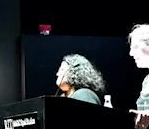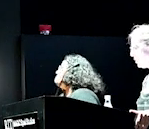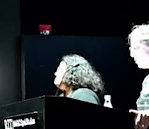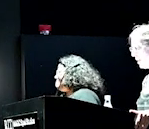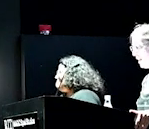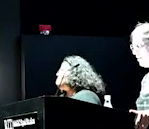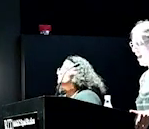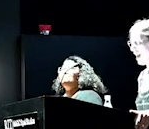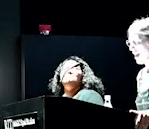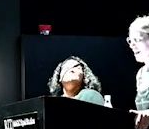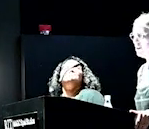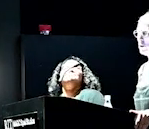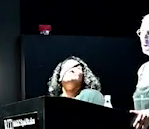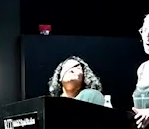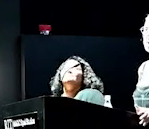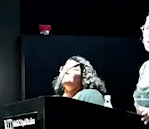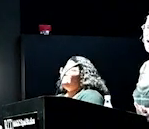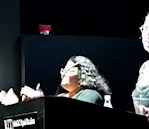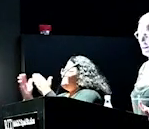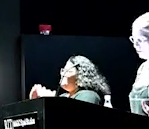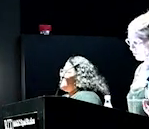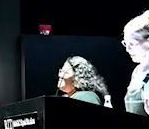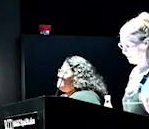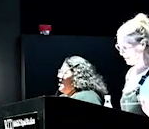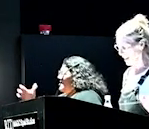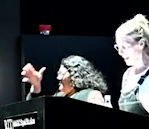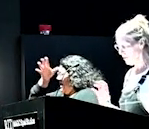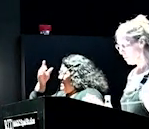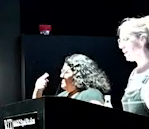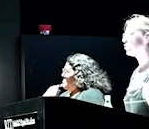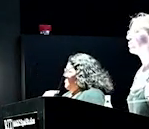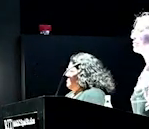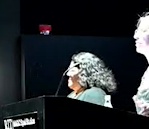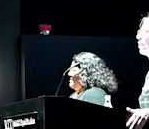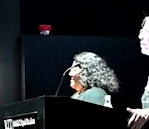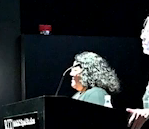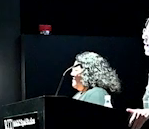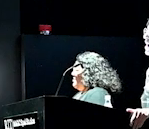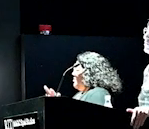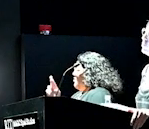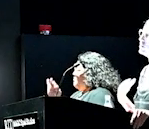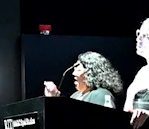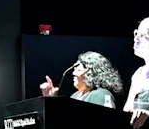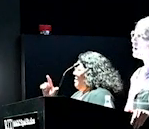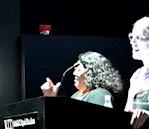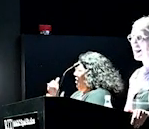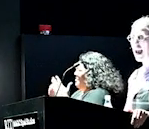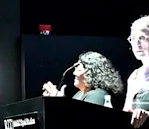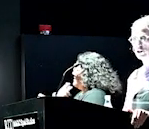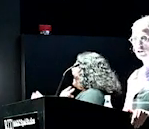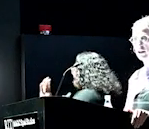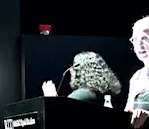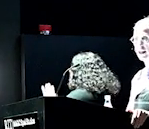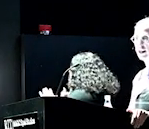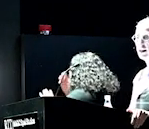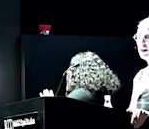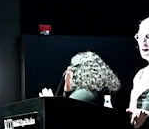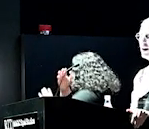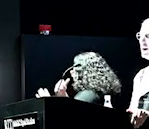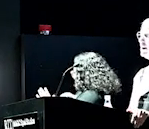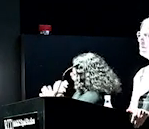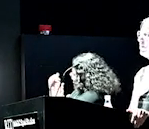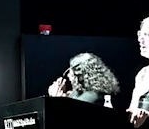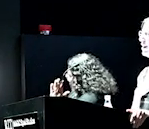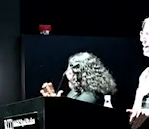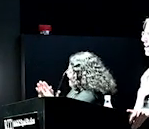My dad told me that Norman Rockwell had this story. It's like, if a picture wasn't going well, if it wasn't quite capturing